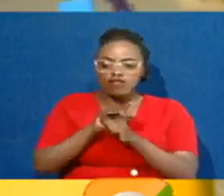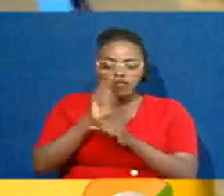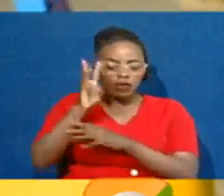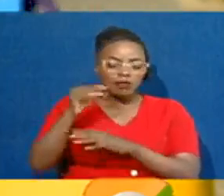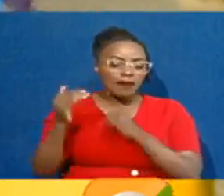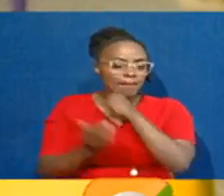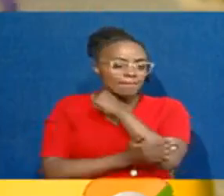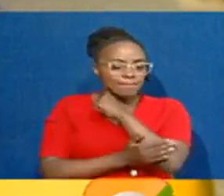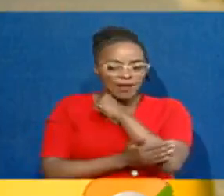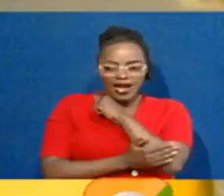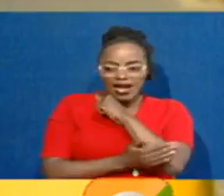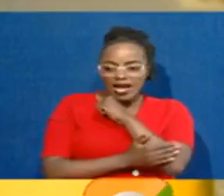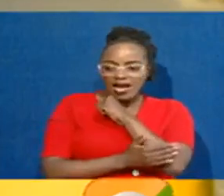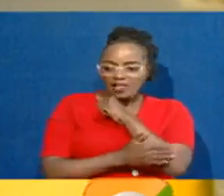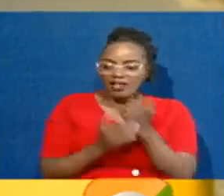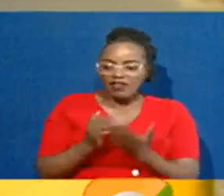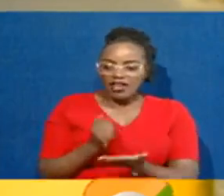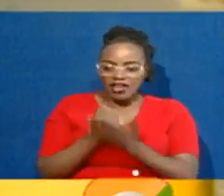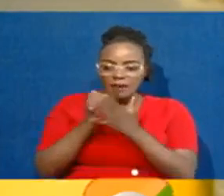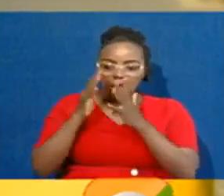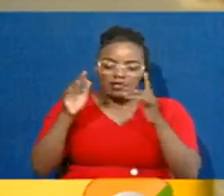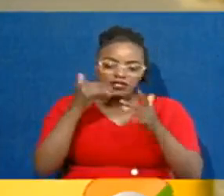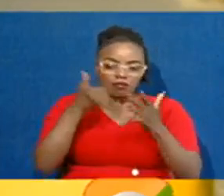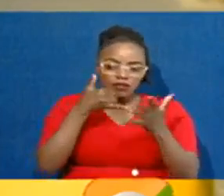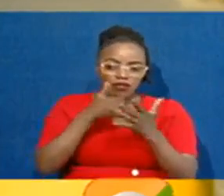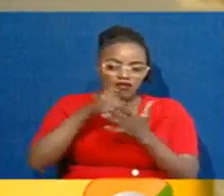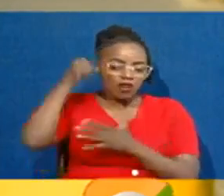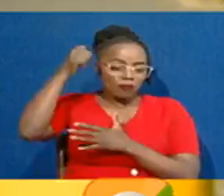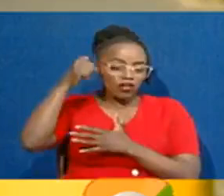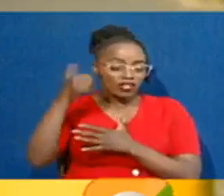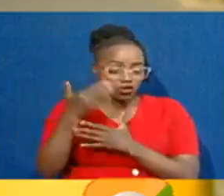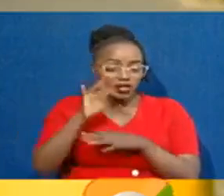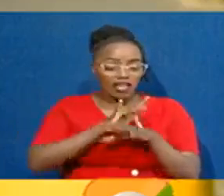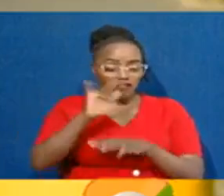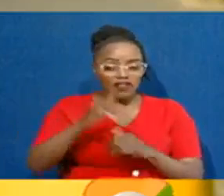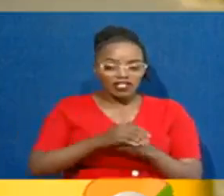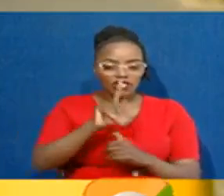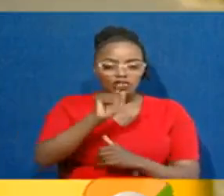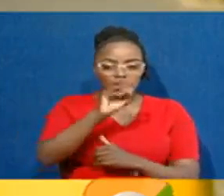noisy, messy, unhelpful, and may involve political casualties.